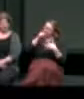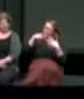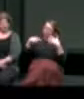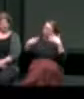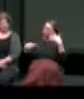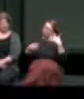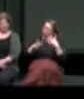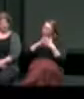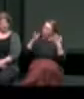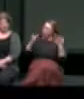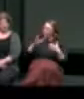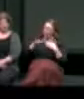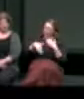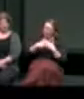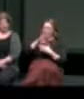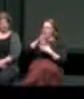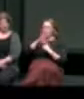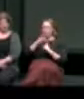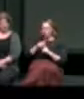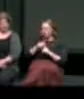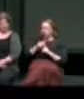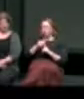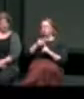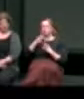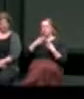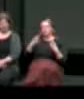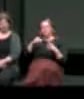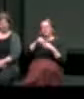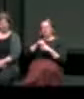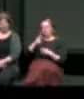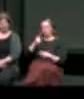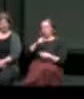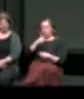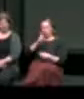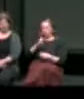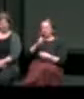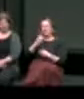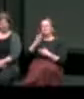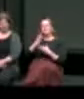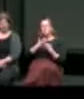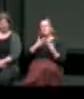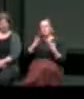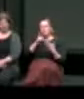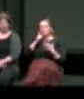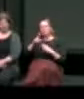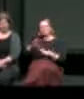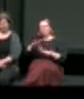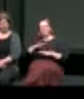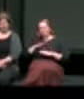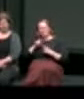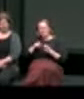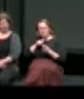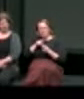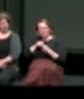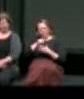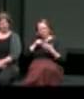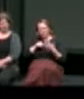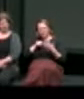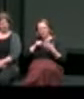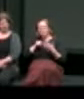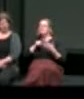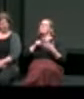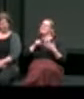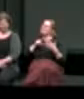cultural resources in the Gorge, so I'm just going to talk about some of the things that meet a certain set of criteria, and those are